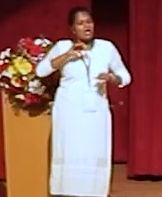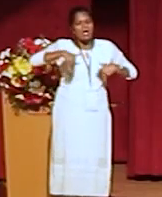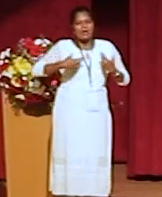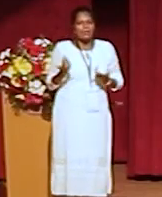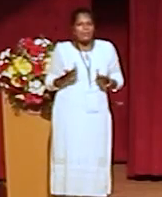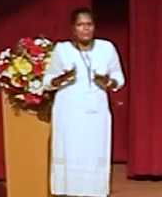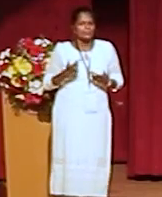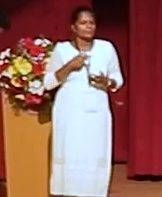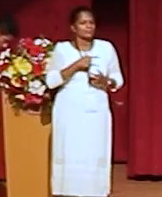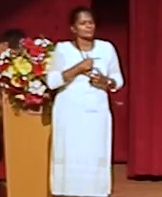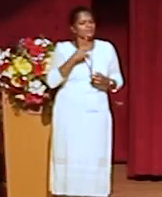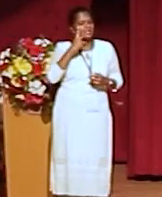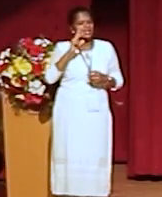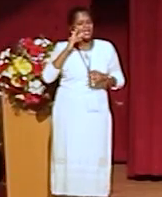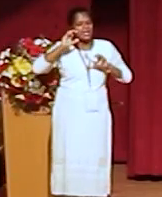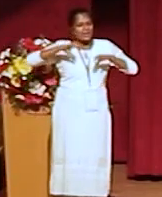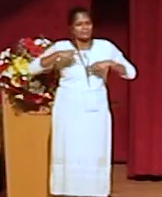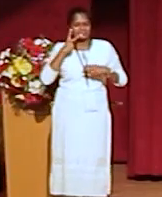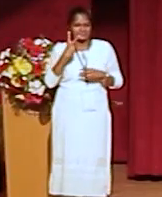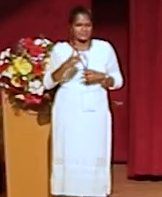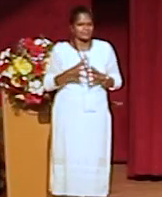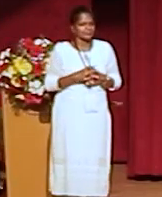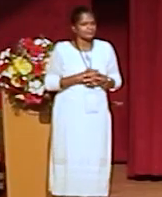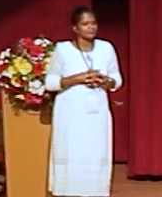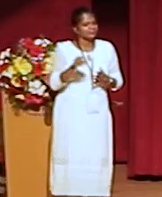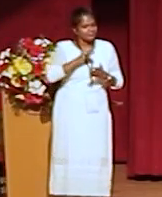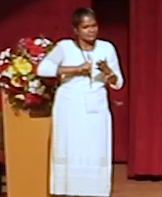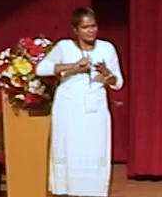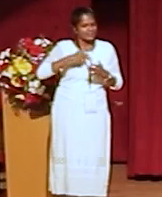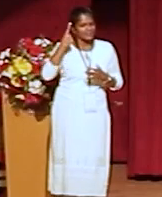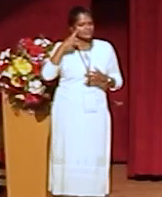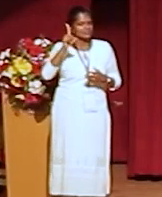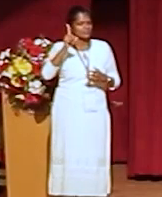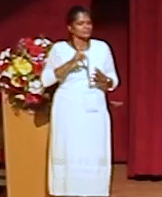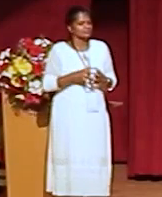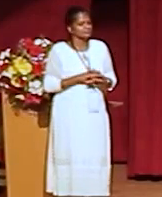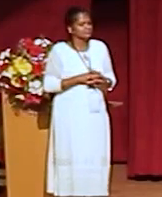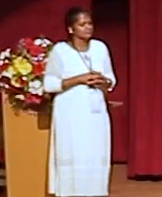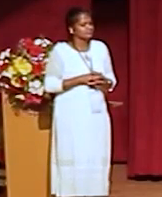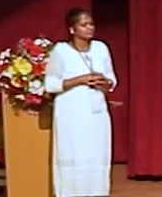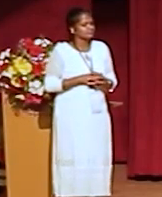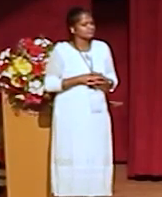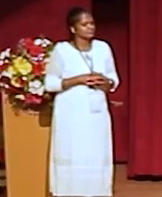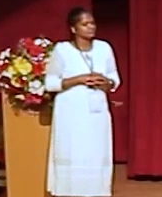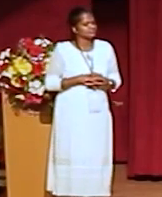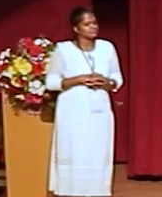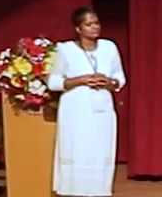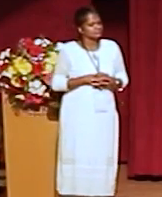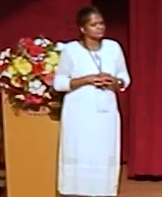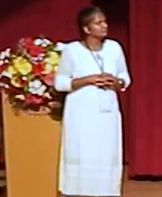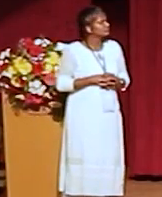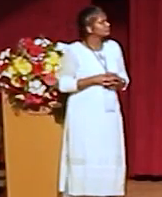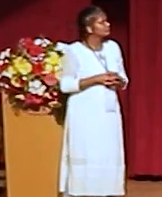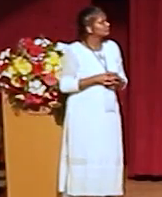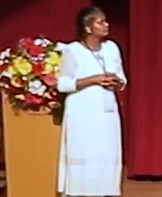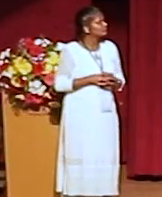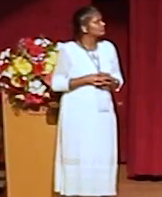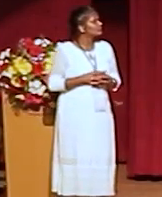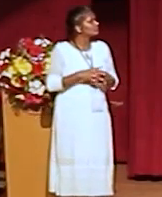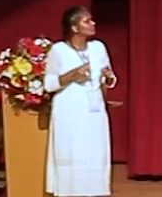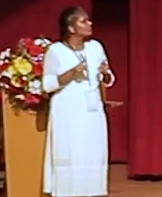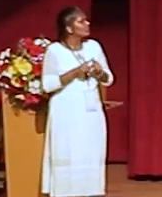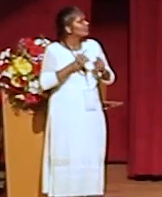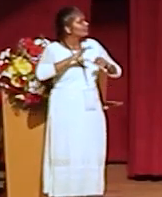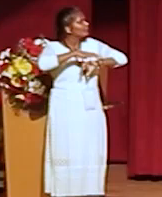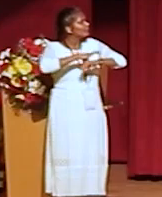how the student will be able to read paragraphs and sentences. Heading Level 4.1. Historical